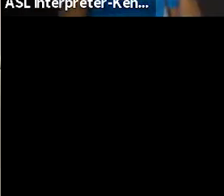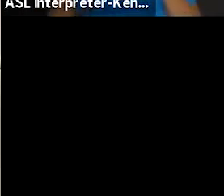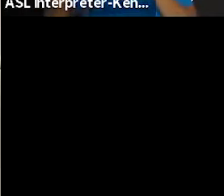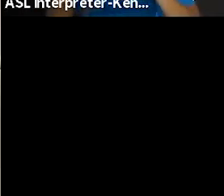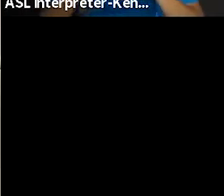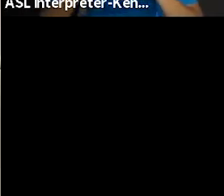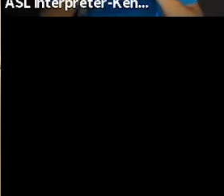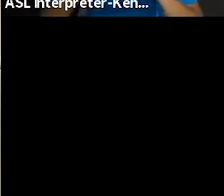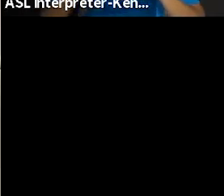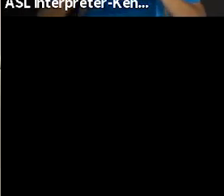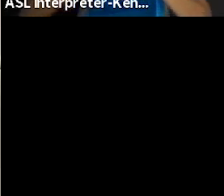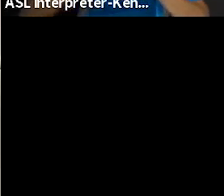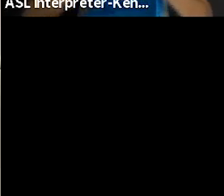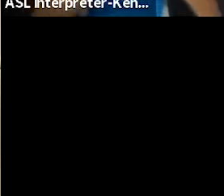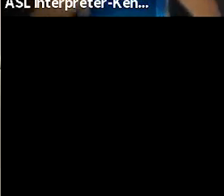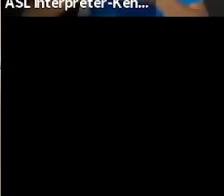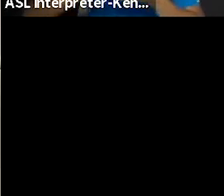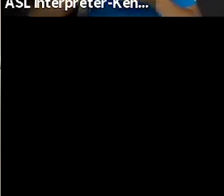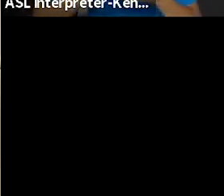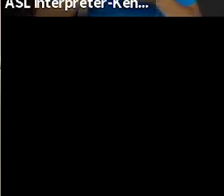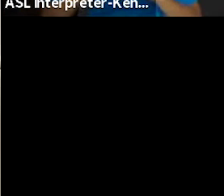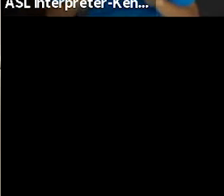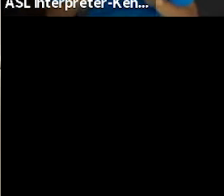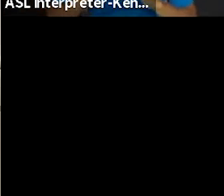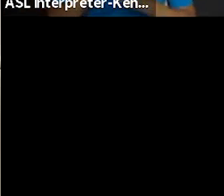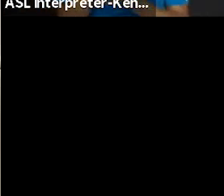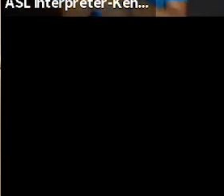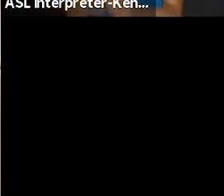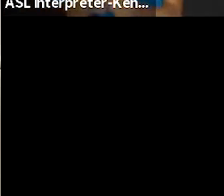could we, learning from the work that we were doing in schools,